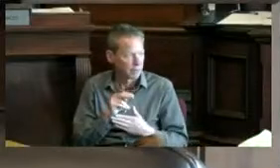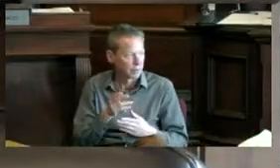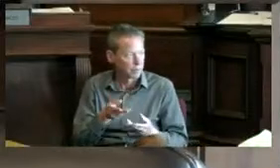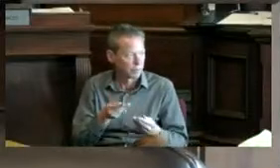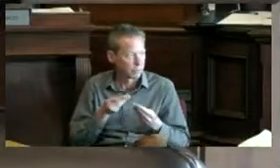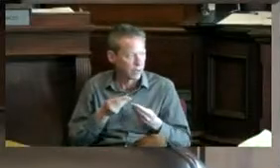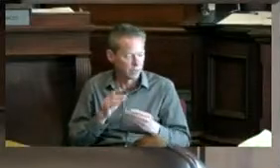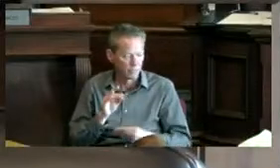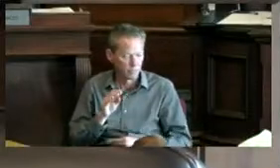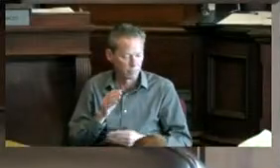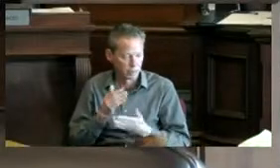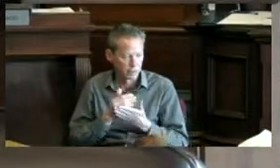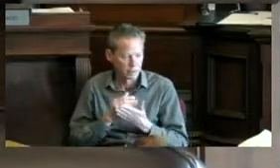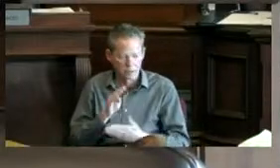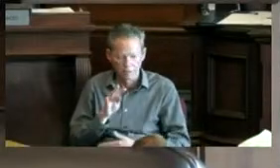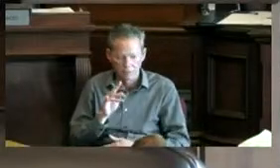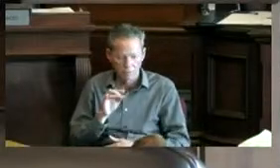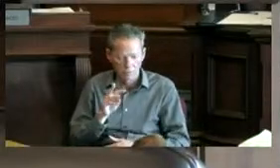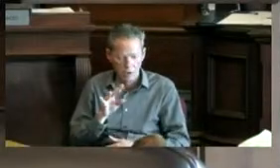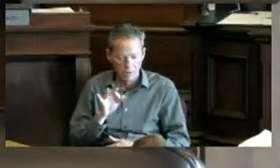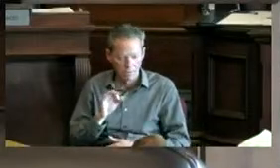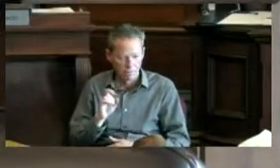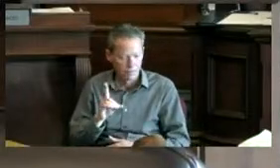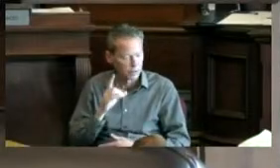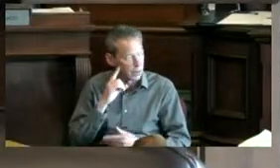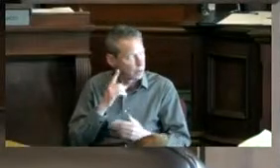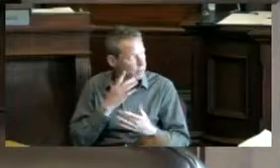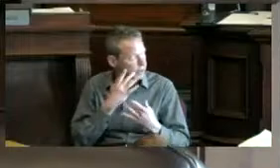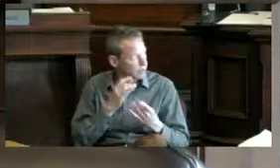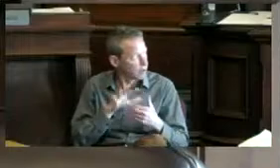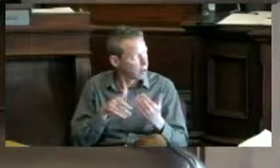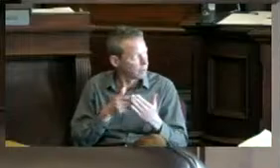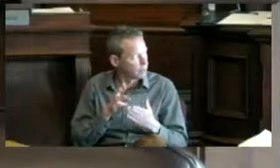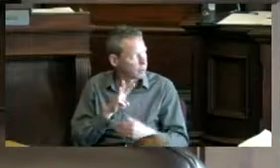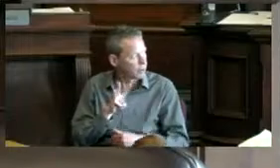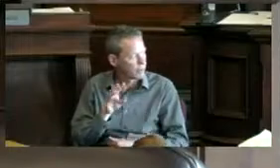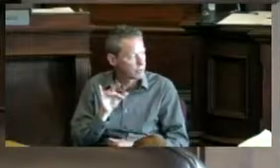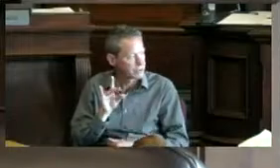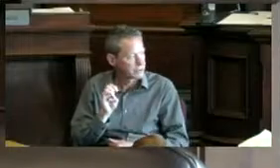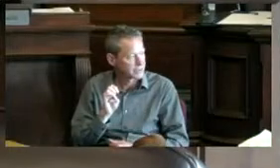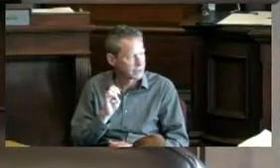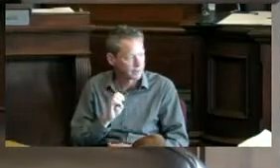of brownfields. I thought it was quite interesting that all of them was on the west side.